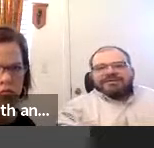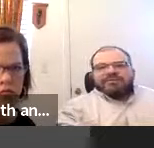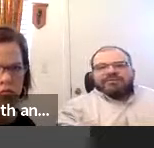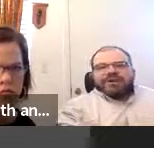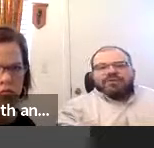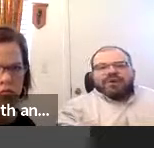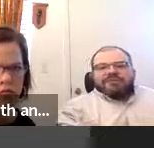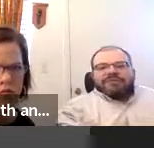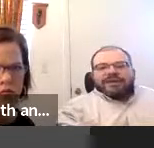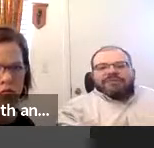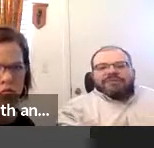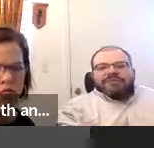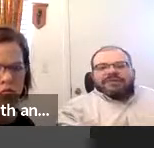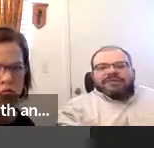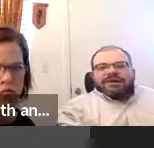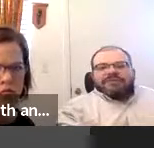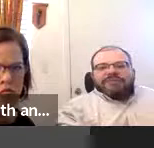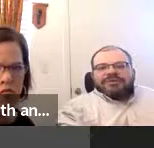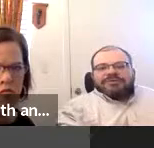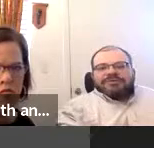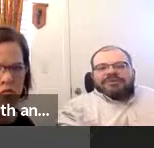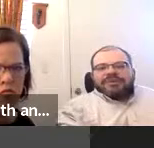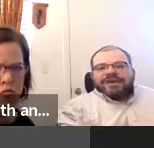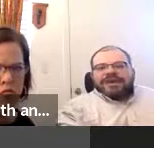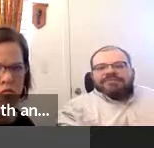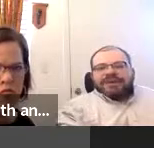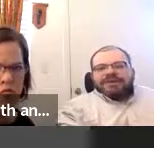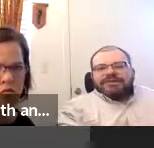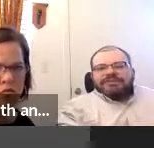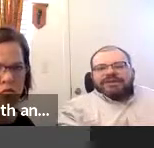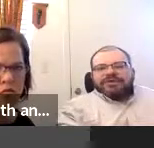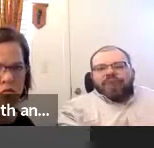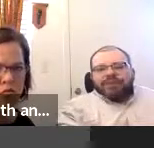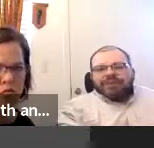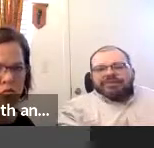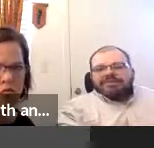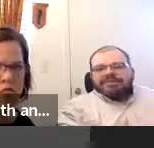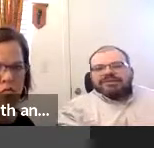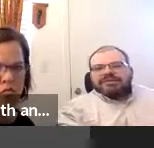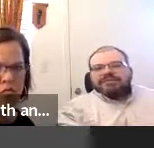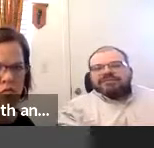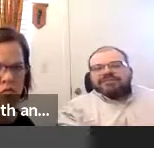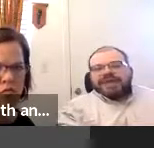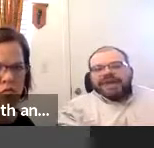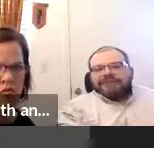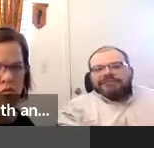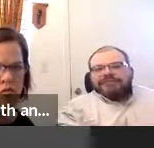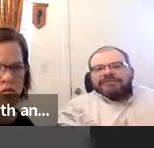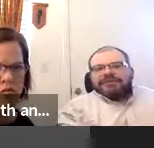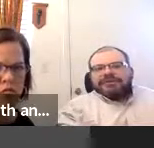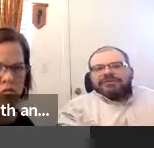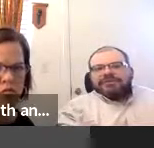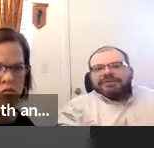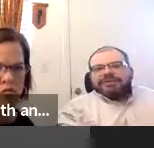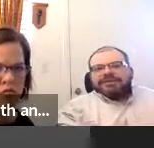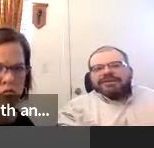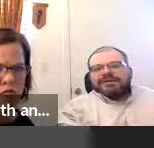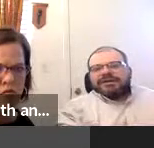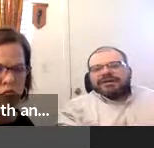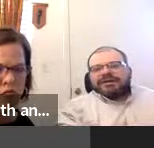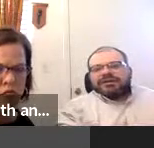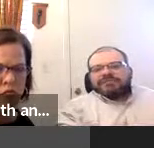articulate, what qualifies a person as a parent and what qualities they should have if they are going to